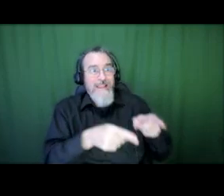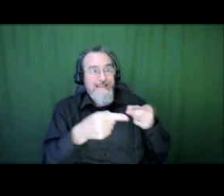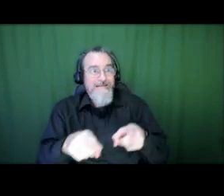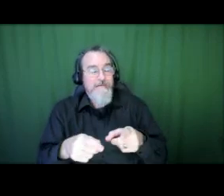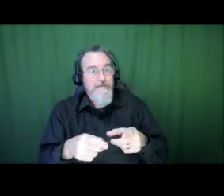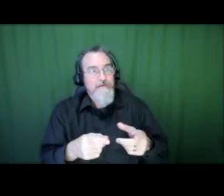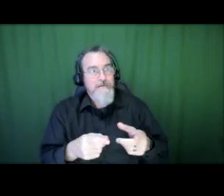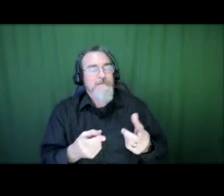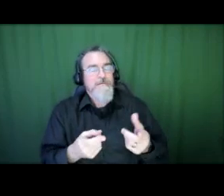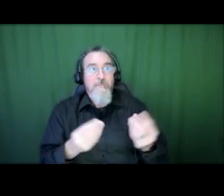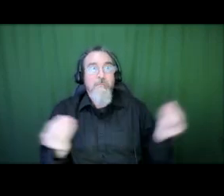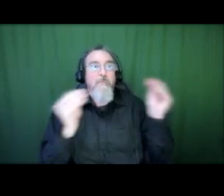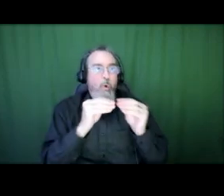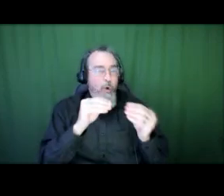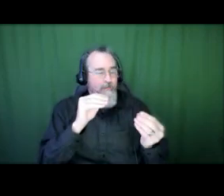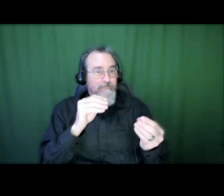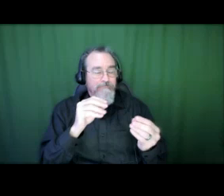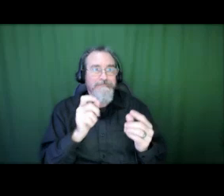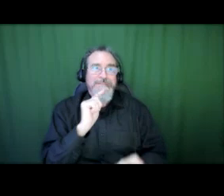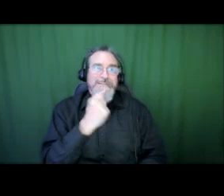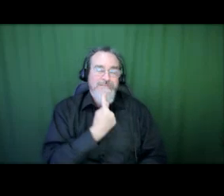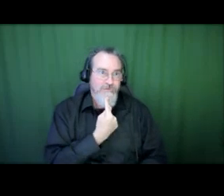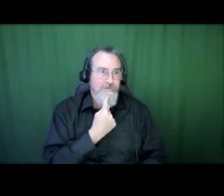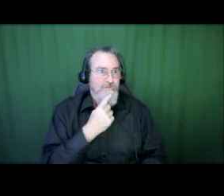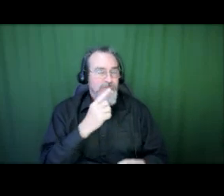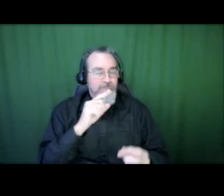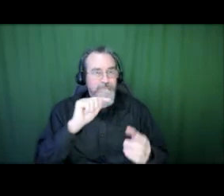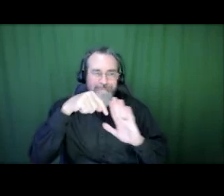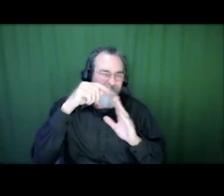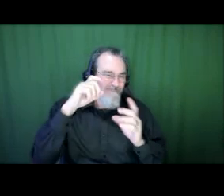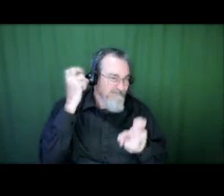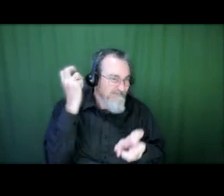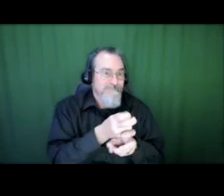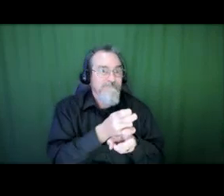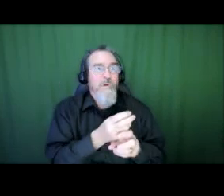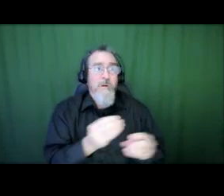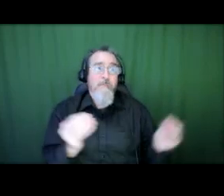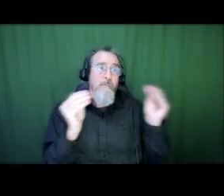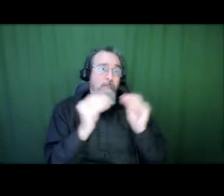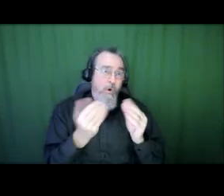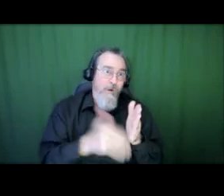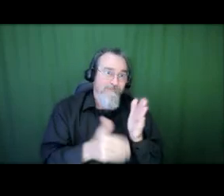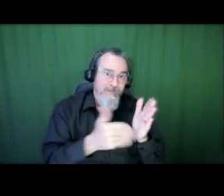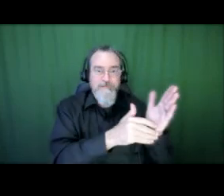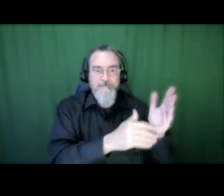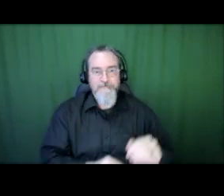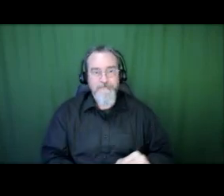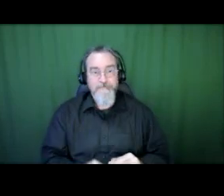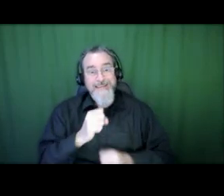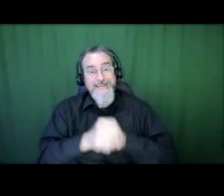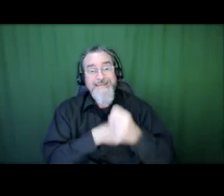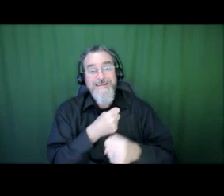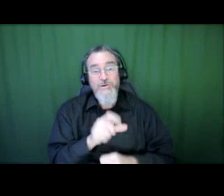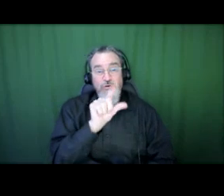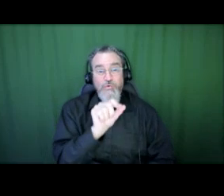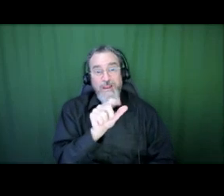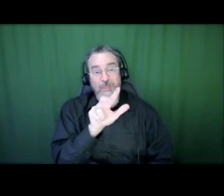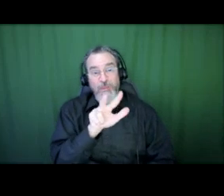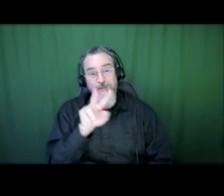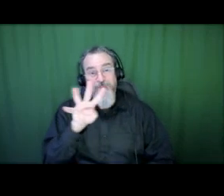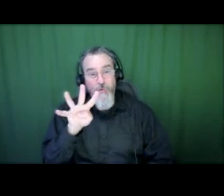for the payouts of climate-related events. By 2034, those actual risks rates